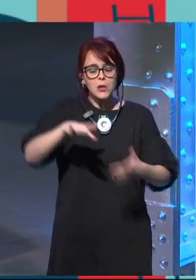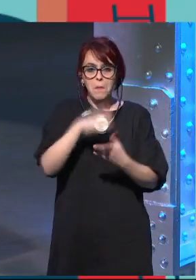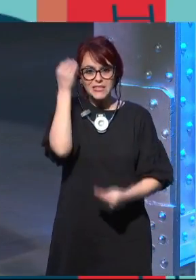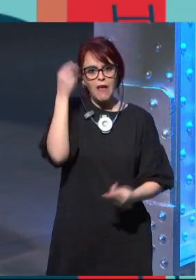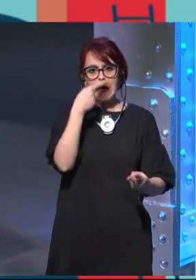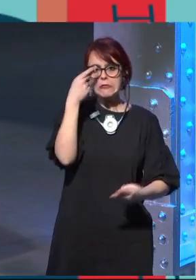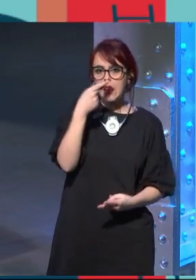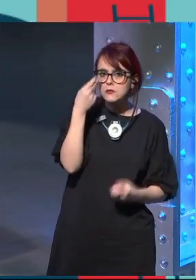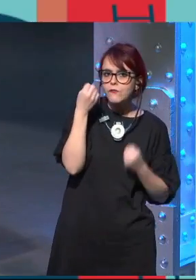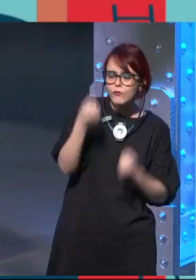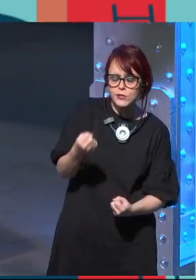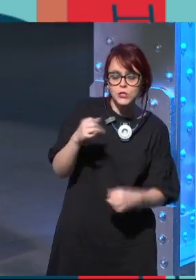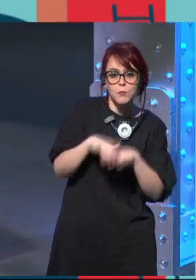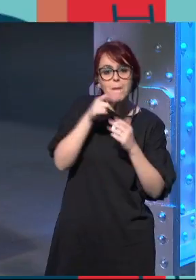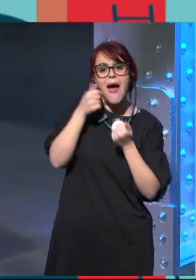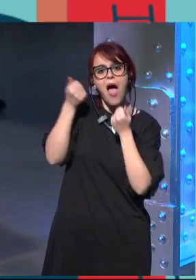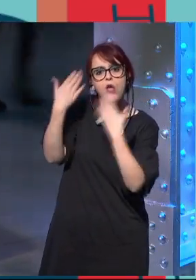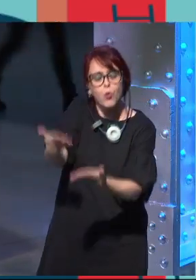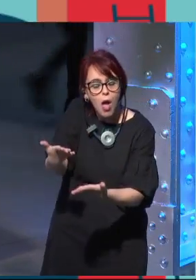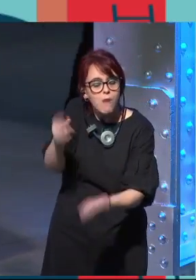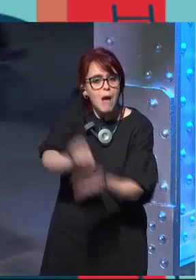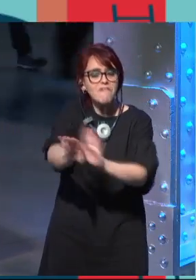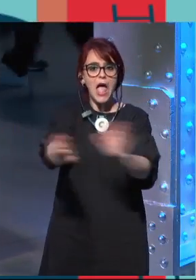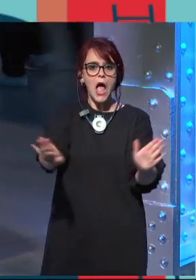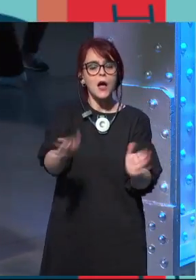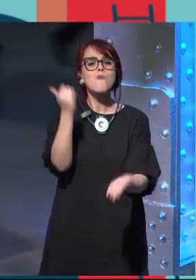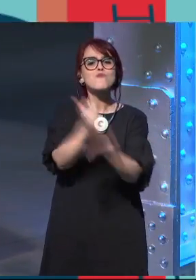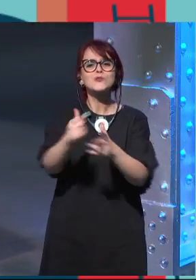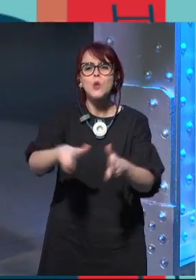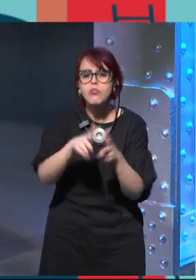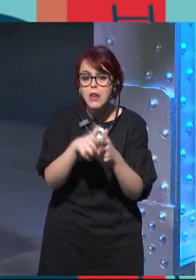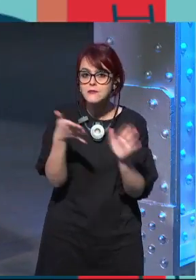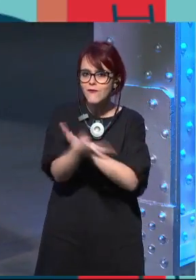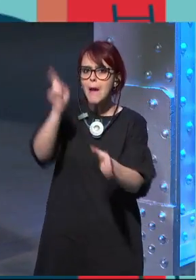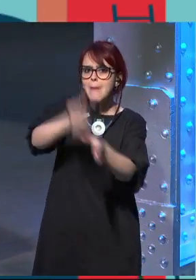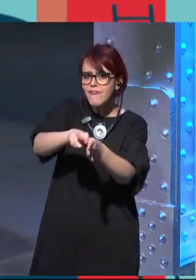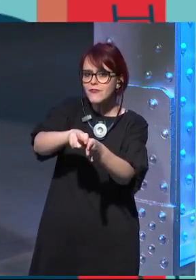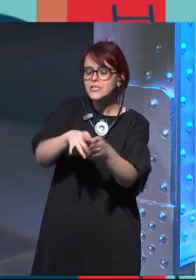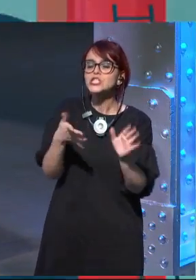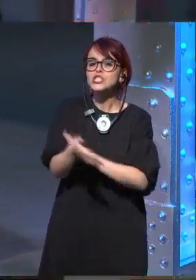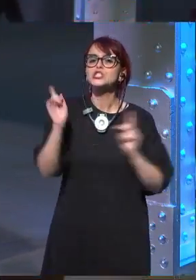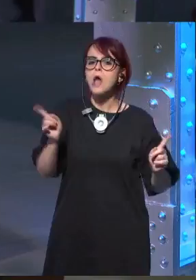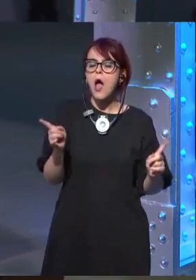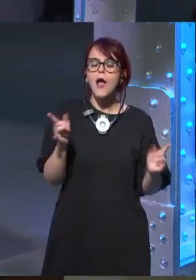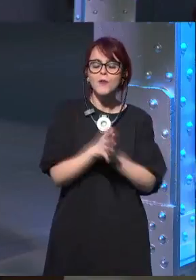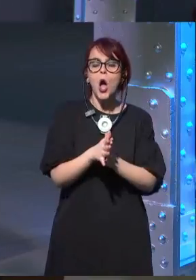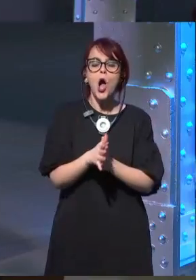cause, help an effort, boom, social proof. You're now engaged. You're not a consumer of social media